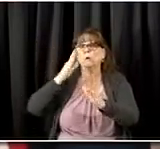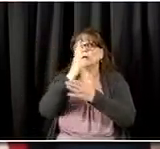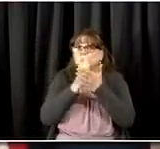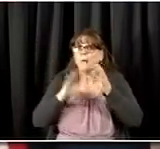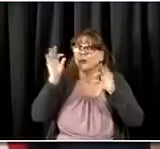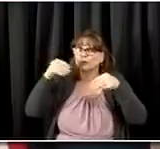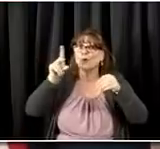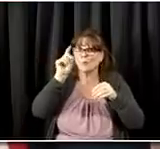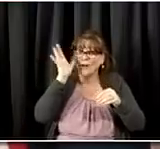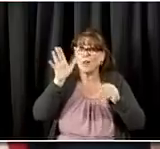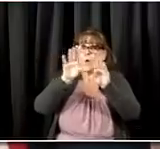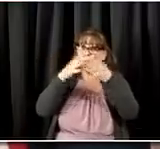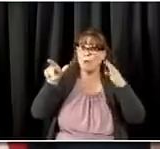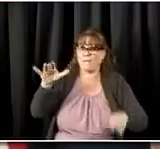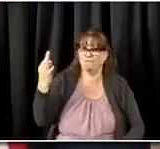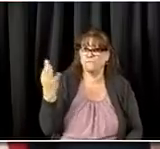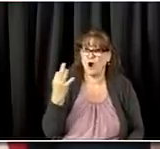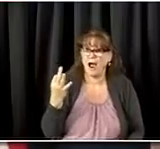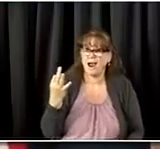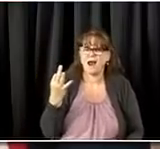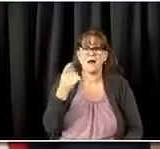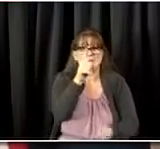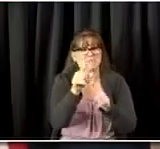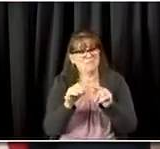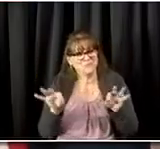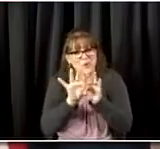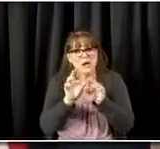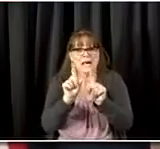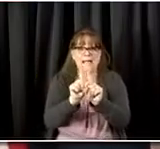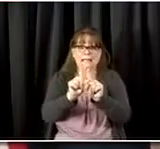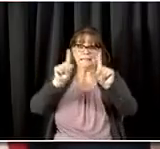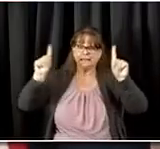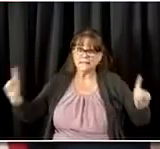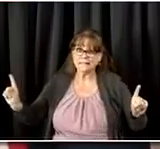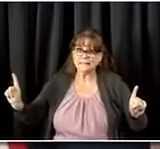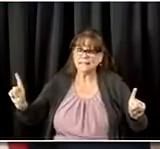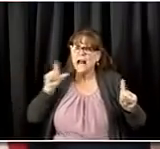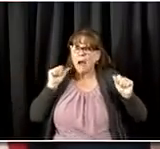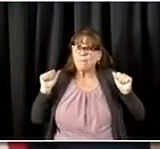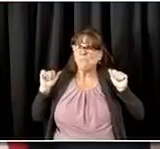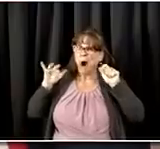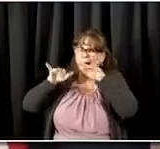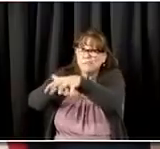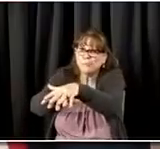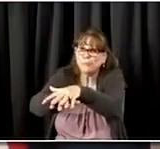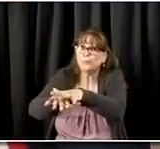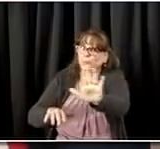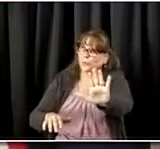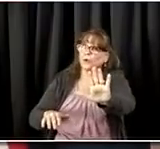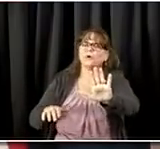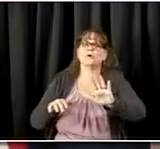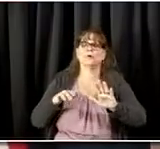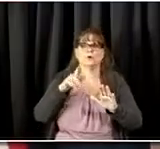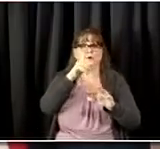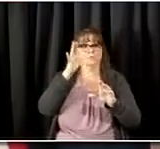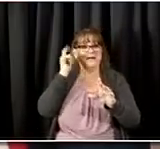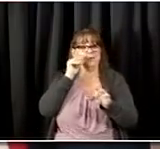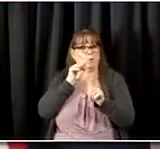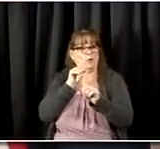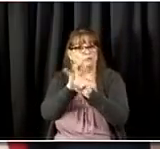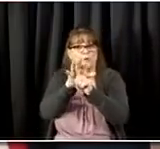follow those social distancing protocols at the stores, right? Avoid prolonged in-person contact with others. In some of those stores, there's definitely more than